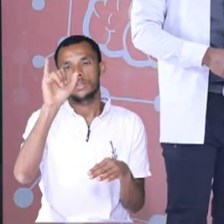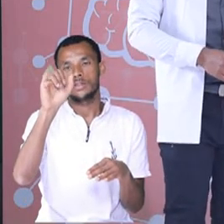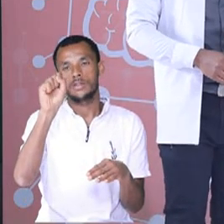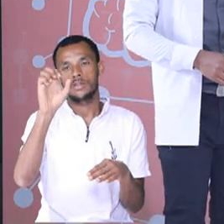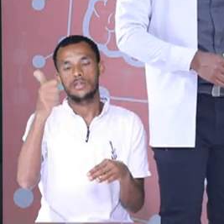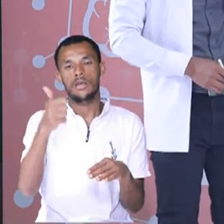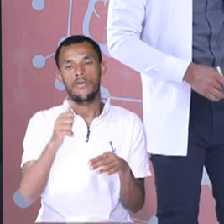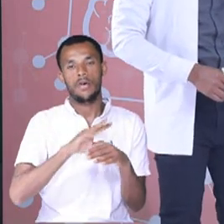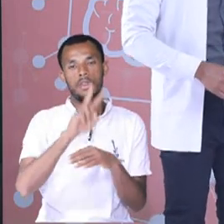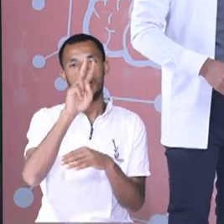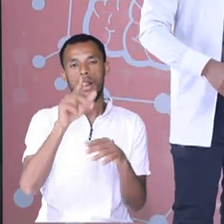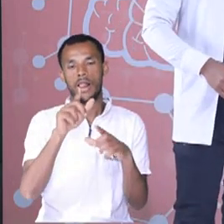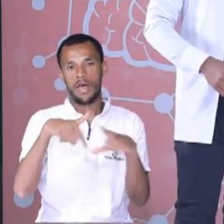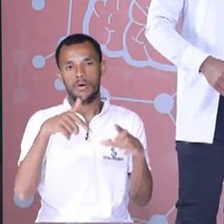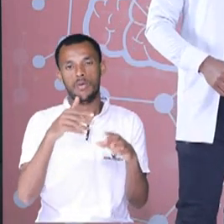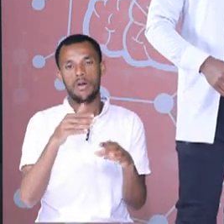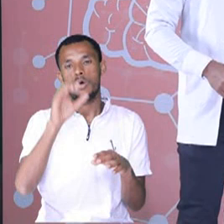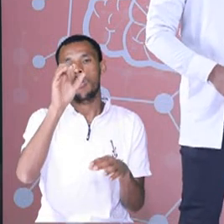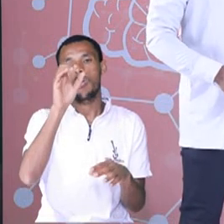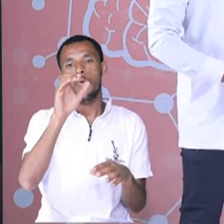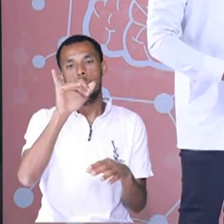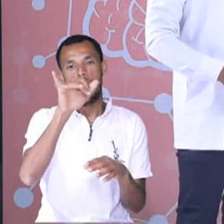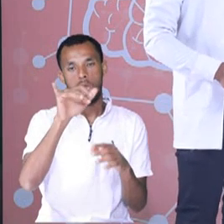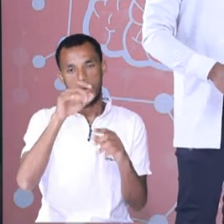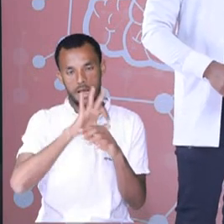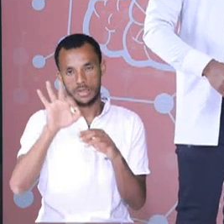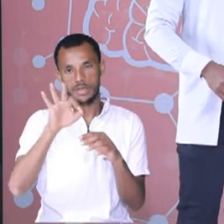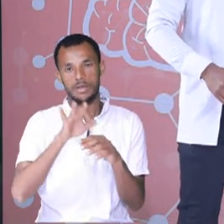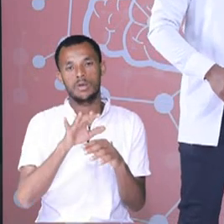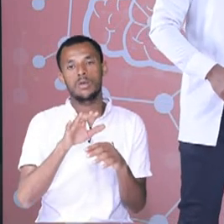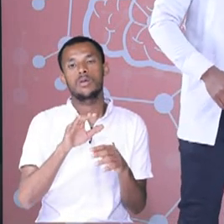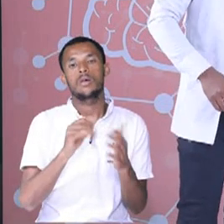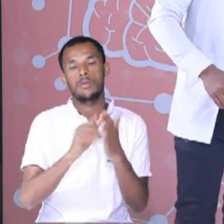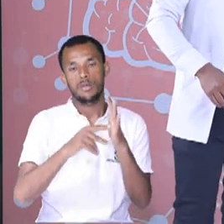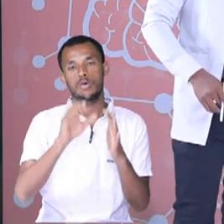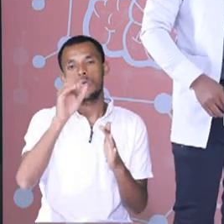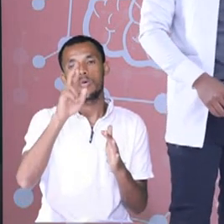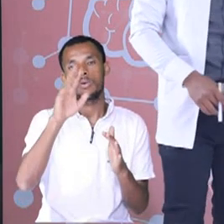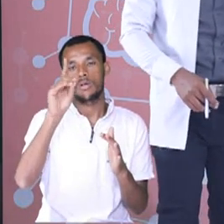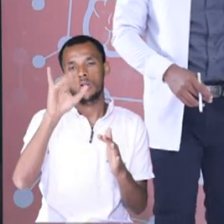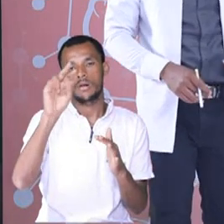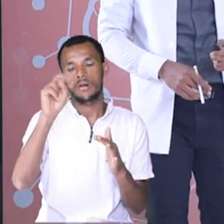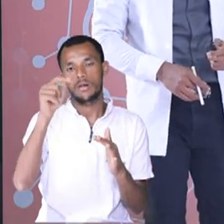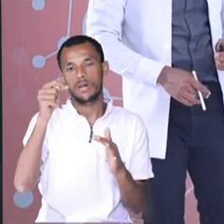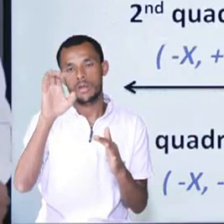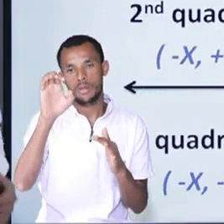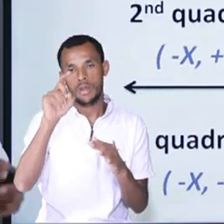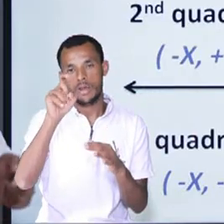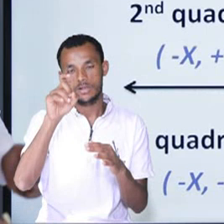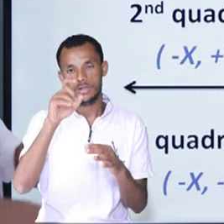called y-axis, it's called ordinate. Therefore the vertical line is ordinate and the horizontal line